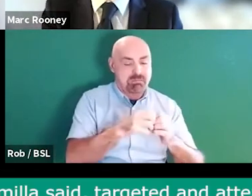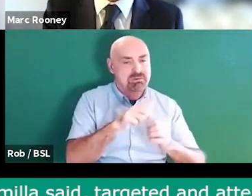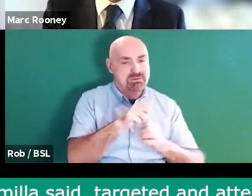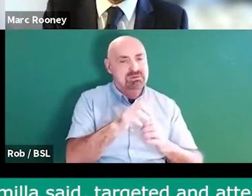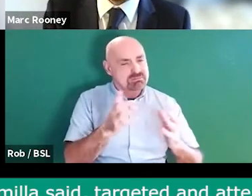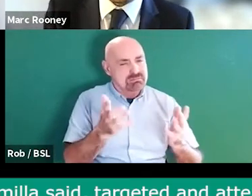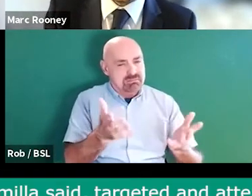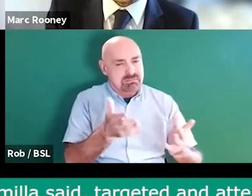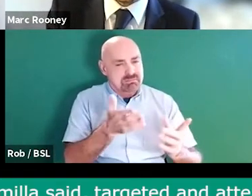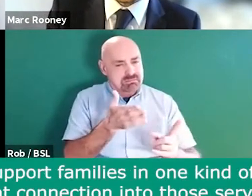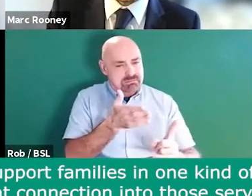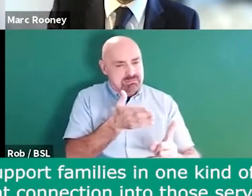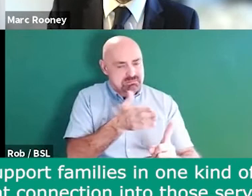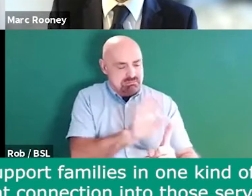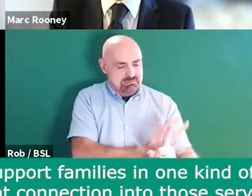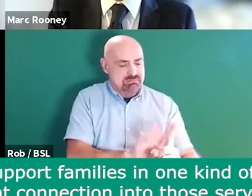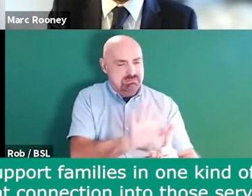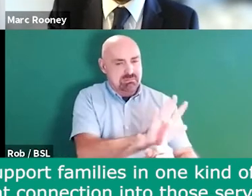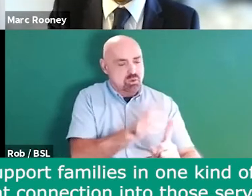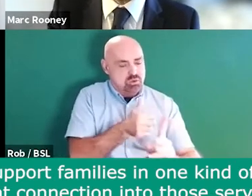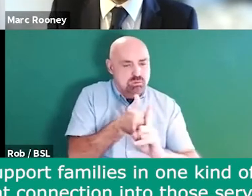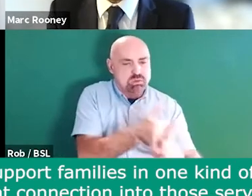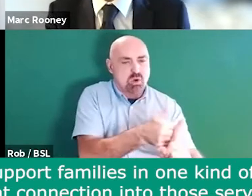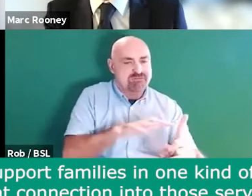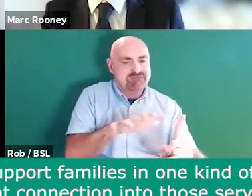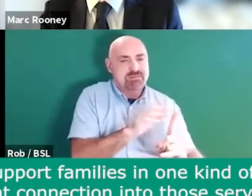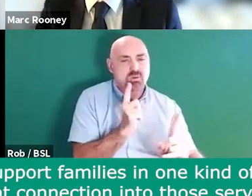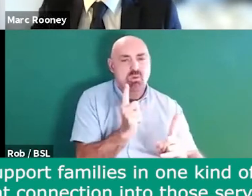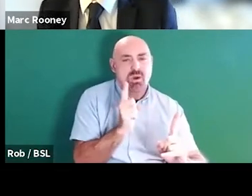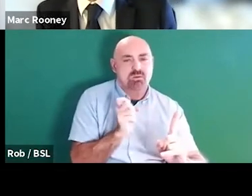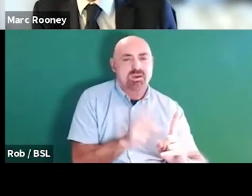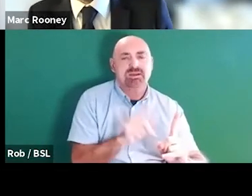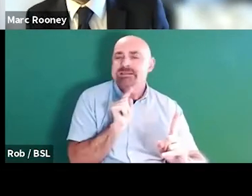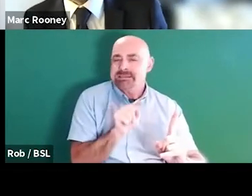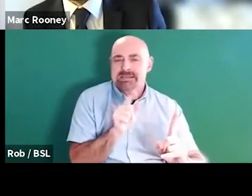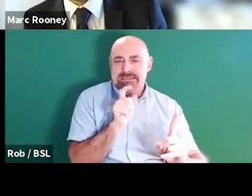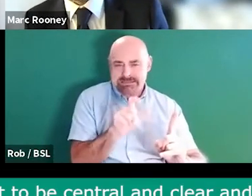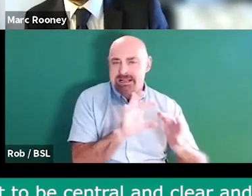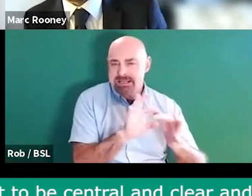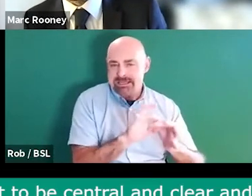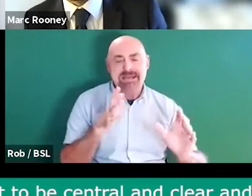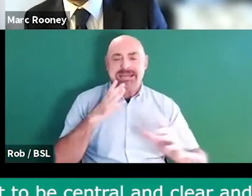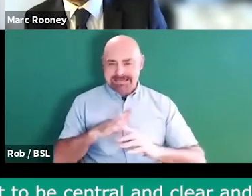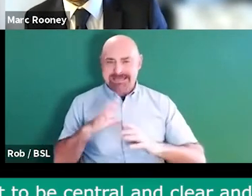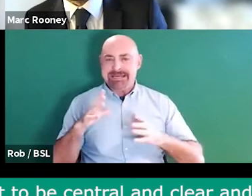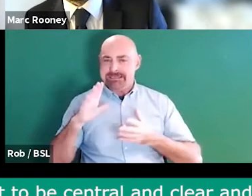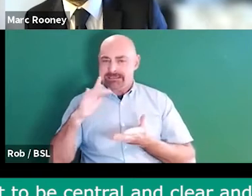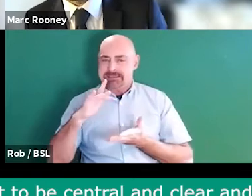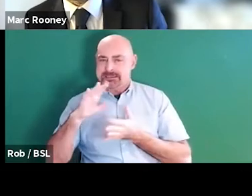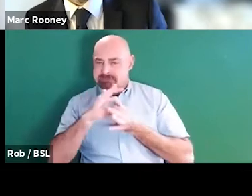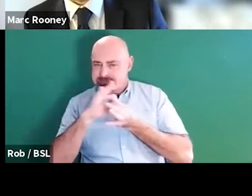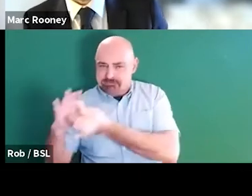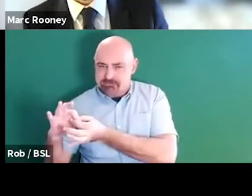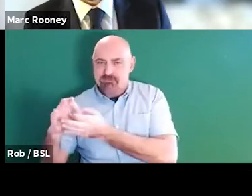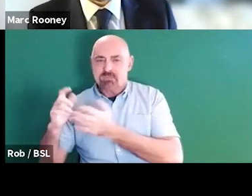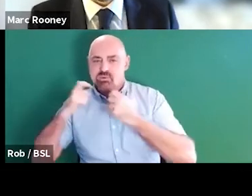said, you know, targeted and attempting to support families in one kind of way, that connection into those services got to be central and clear and